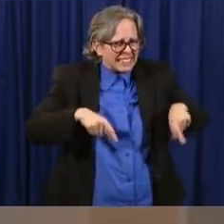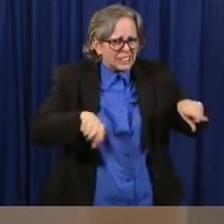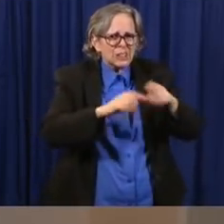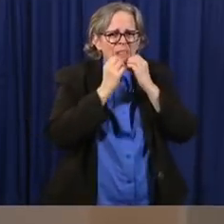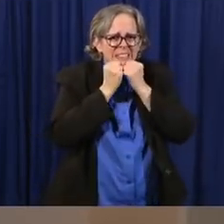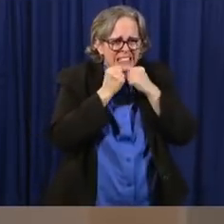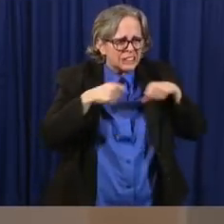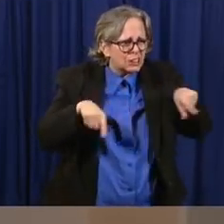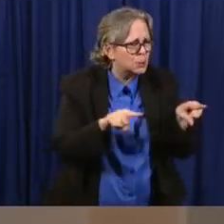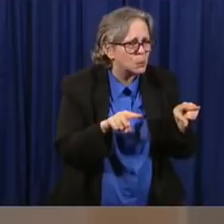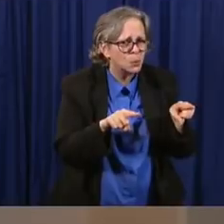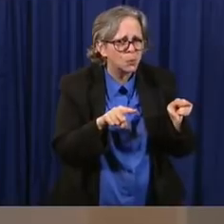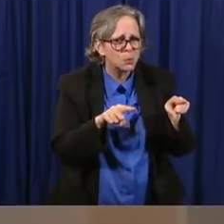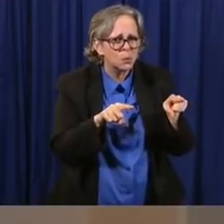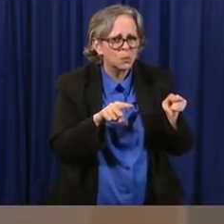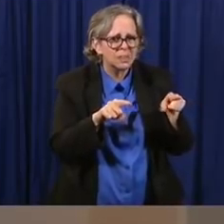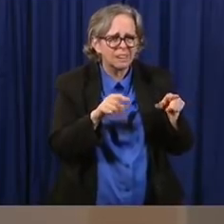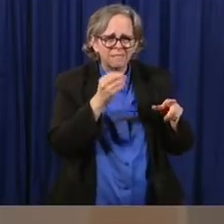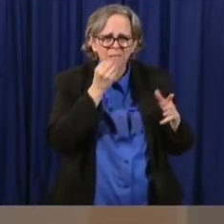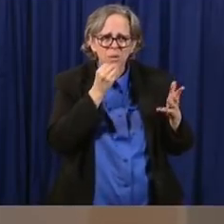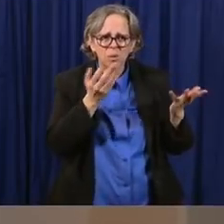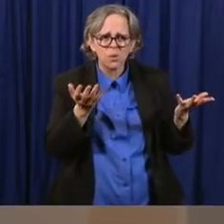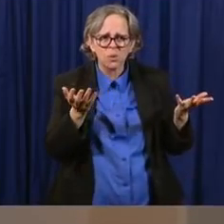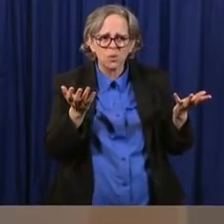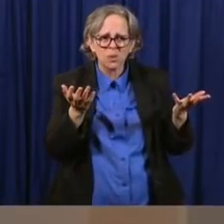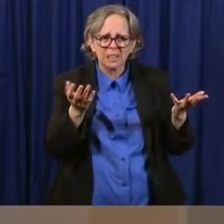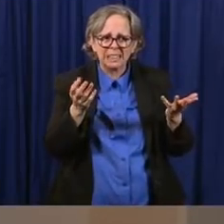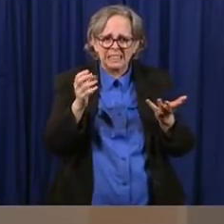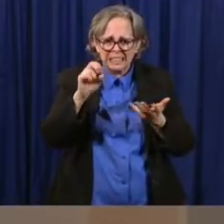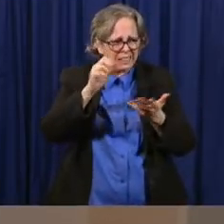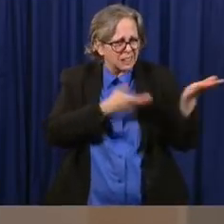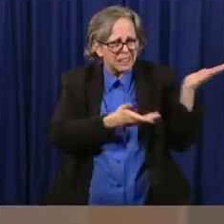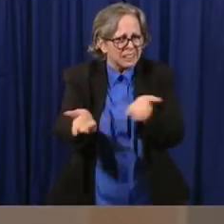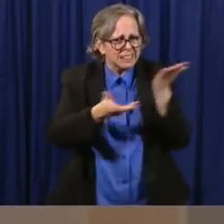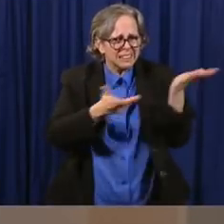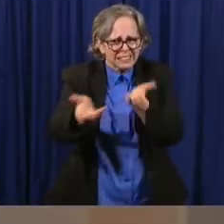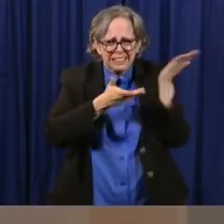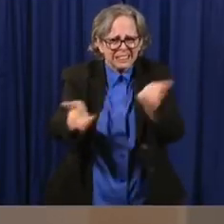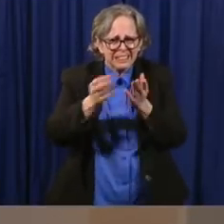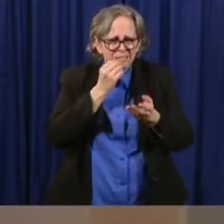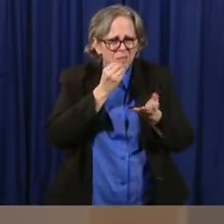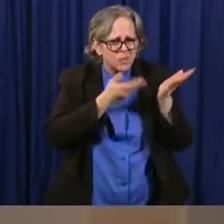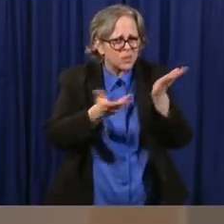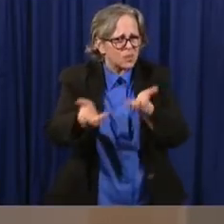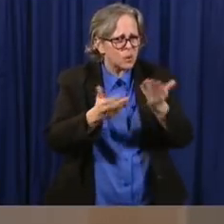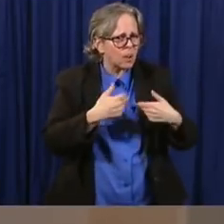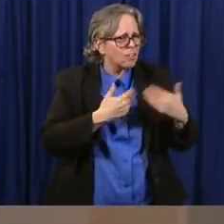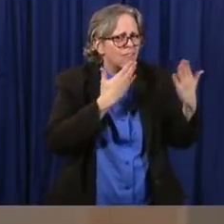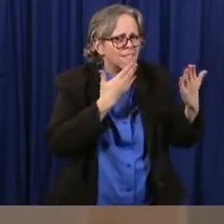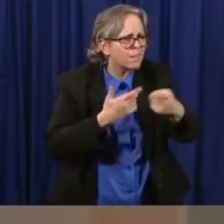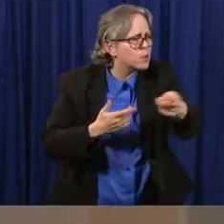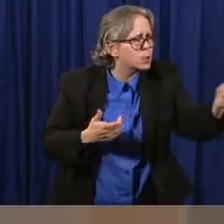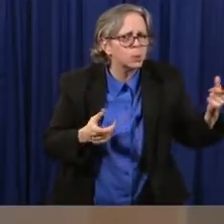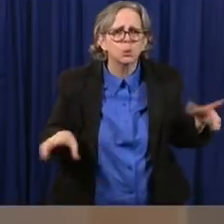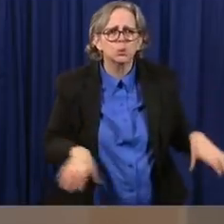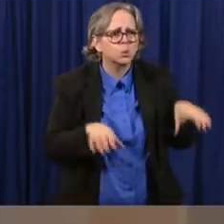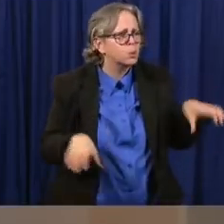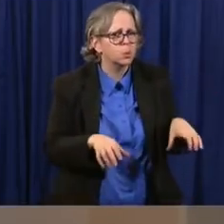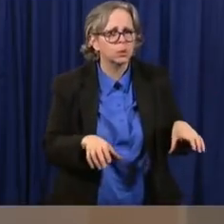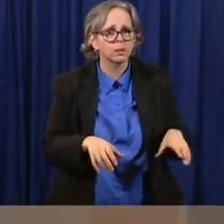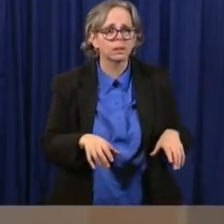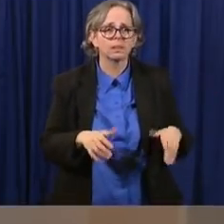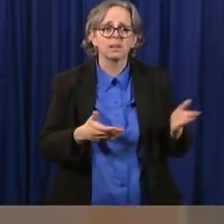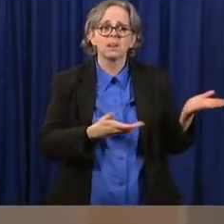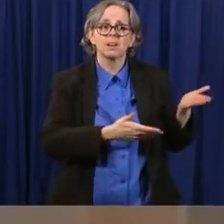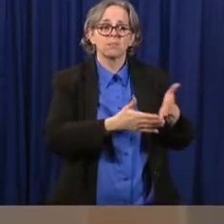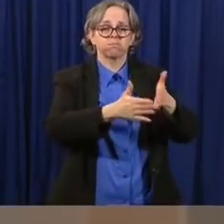prepared to keep the food supply chain humming. We are grateful for what you do, but in all circumstances, whether you're a farmer, manufacturer,